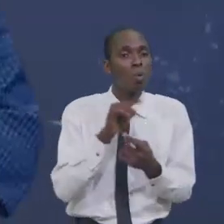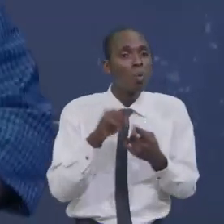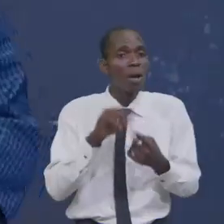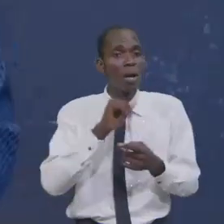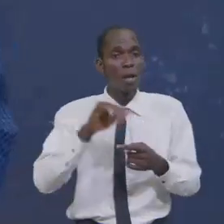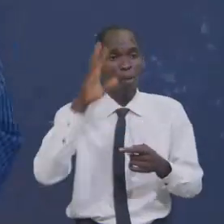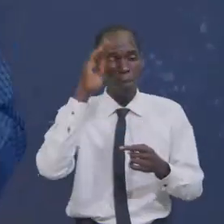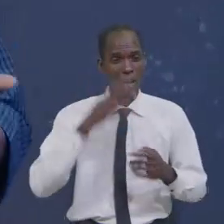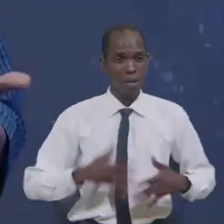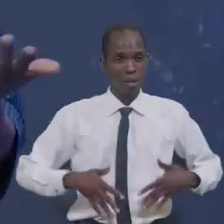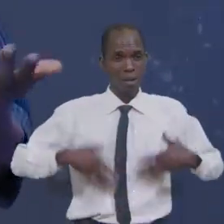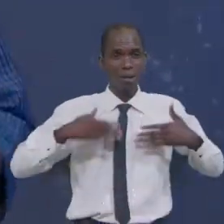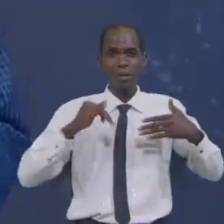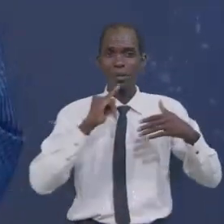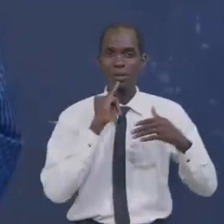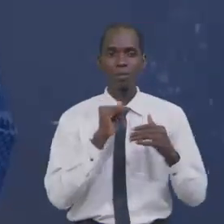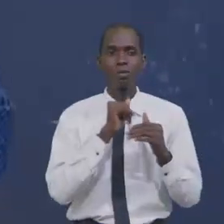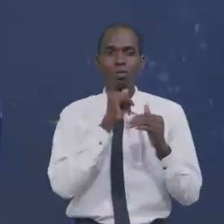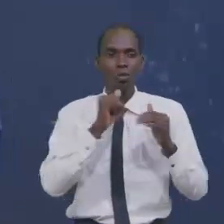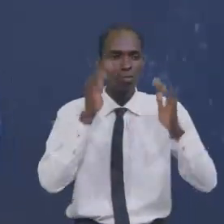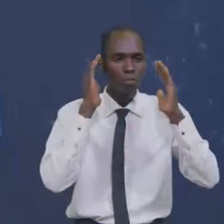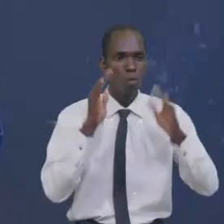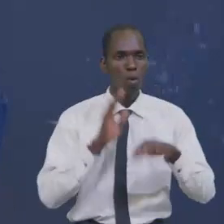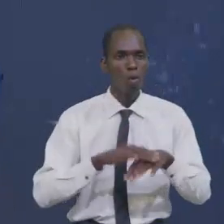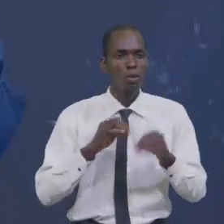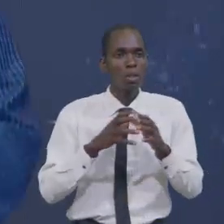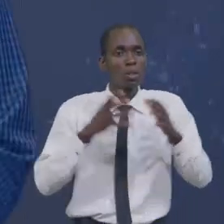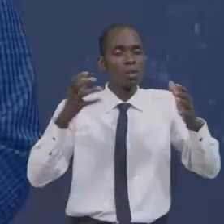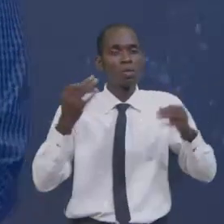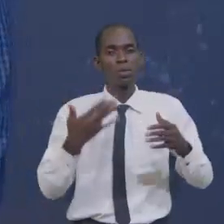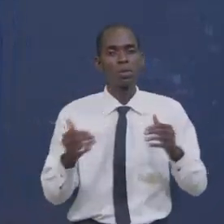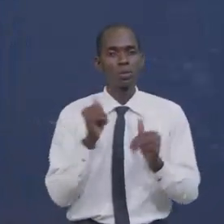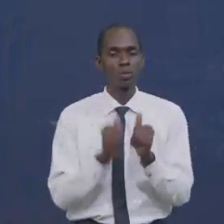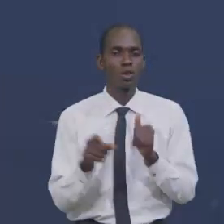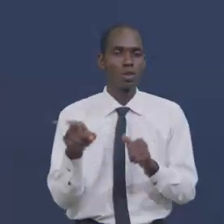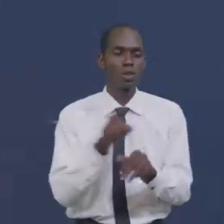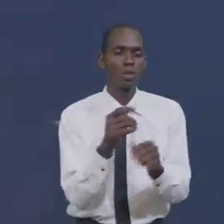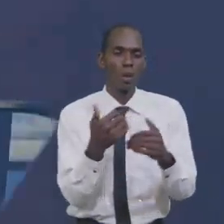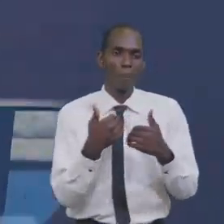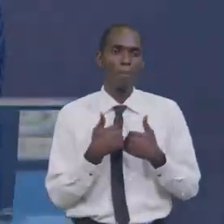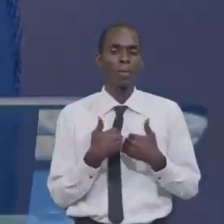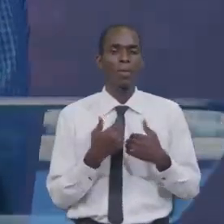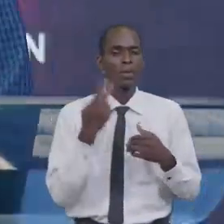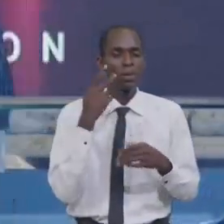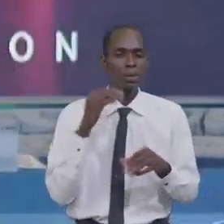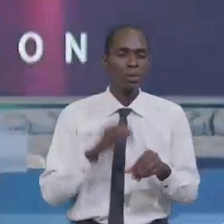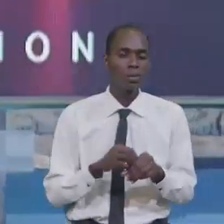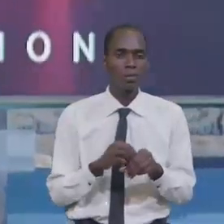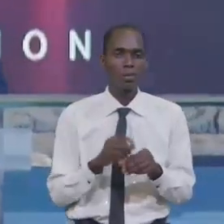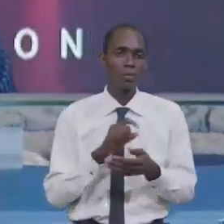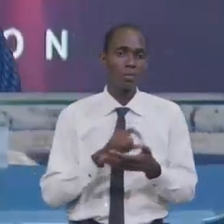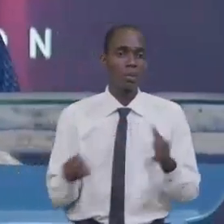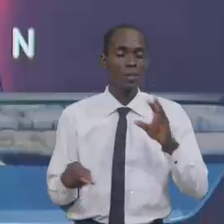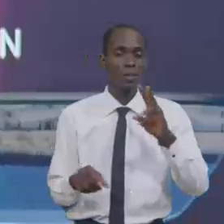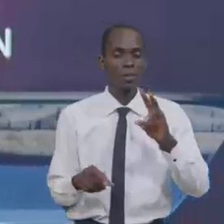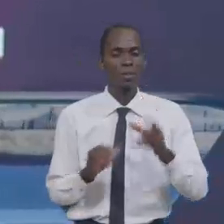not in the abundance of the things which he possesses. And then he tells us in verse 16. In verse 16